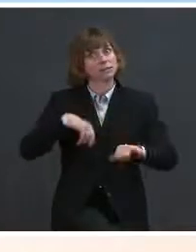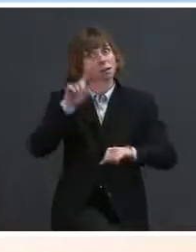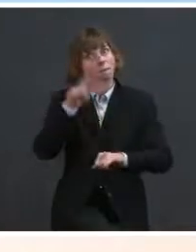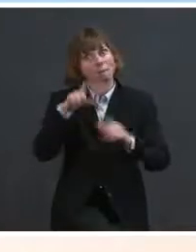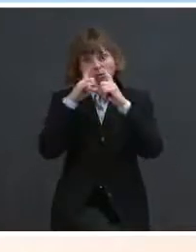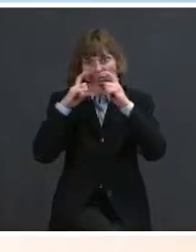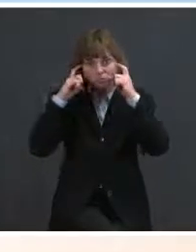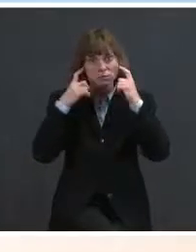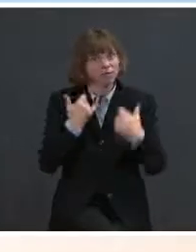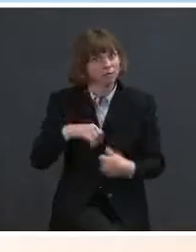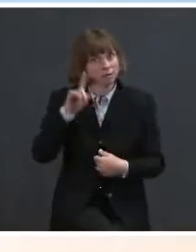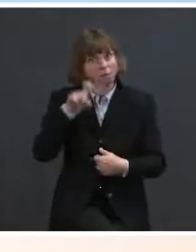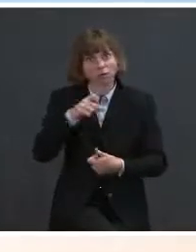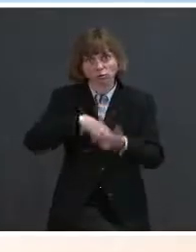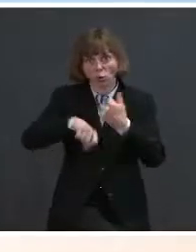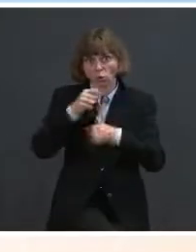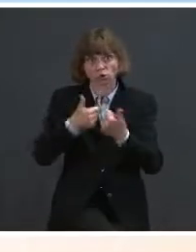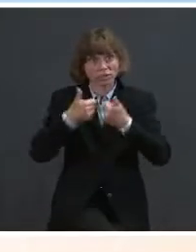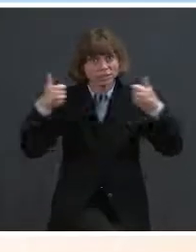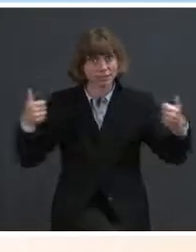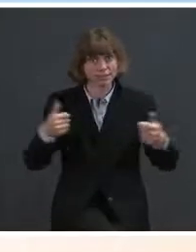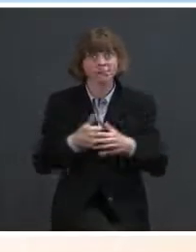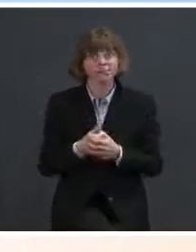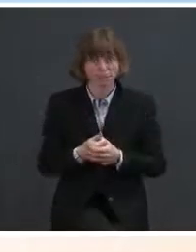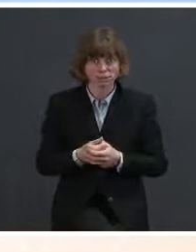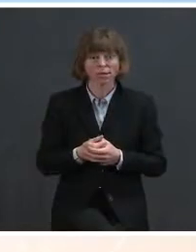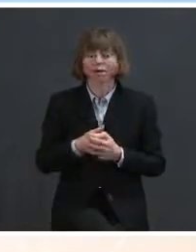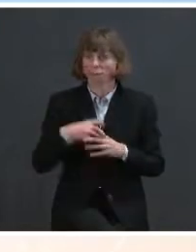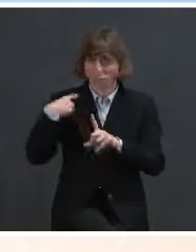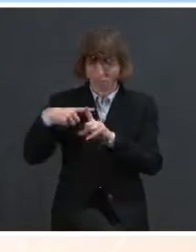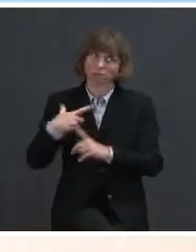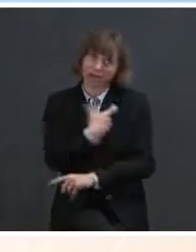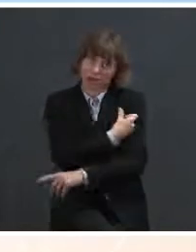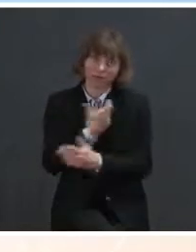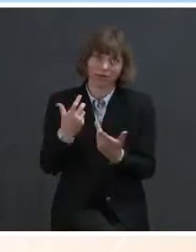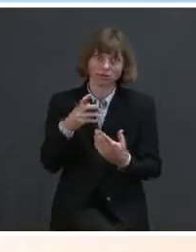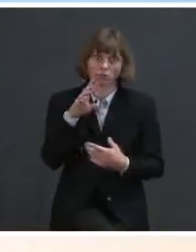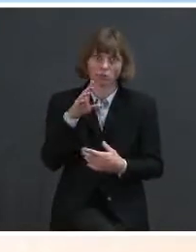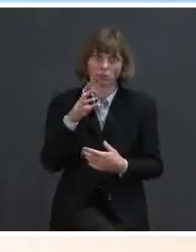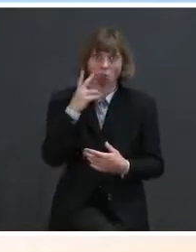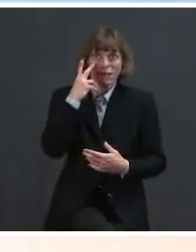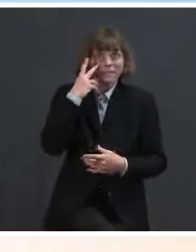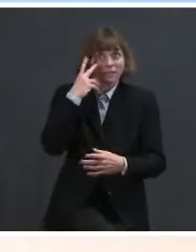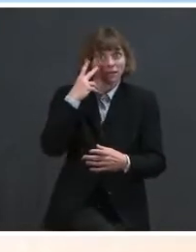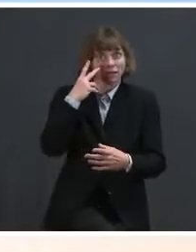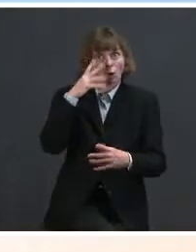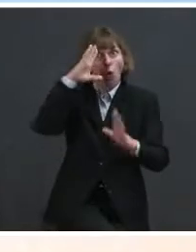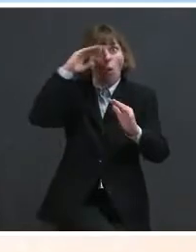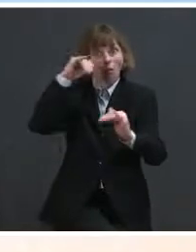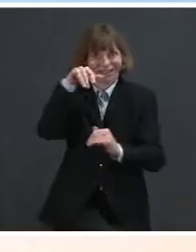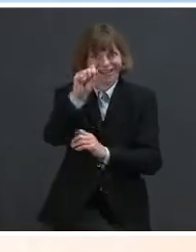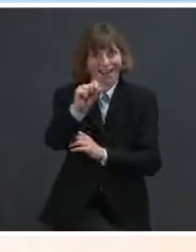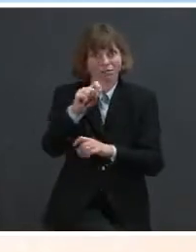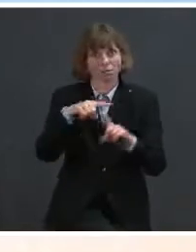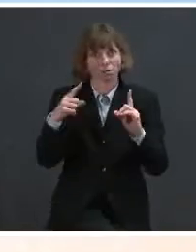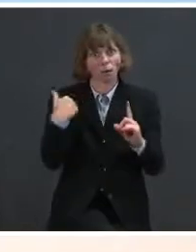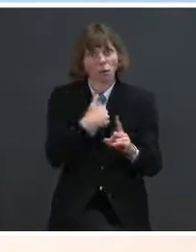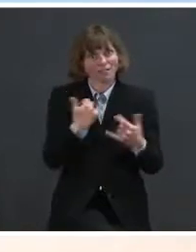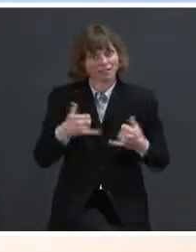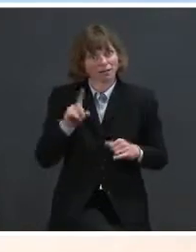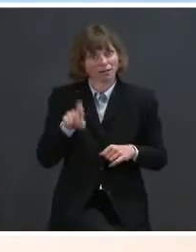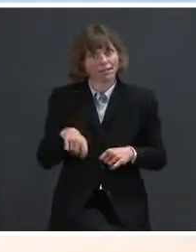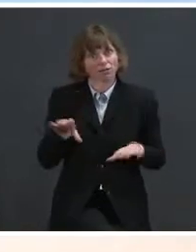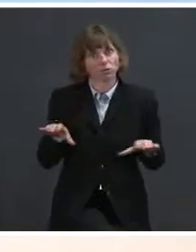the vaccine. So that is a light at the end of the tunnel, but there are a lot of steps that need to be taken to get there. As the president